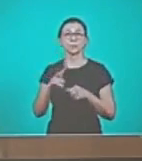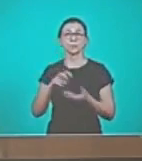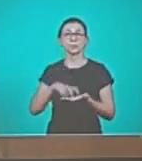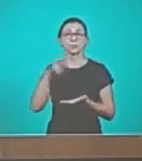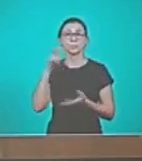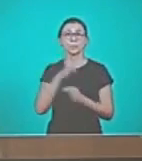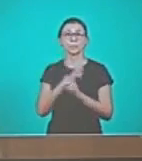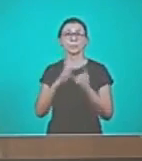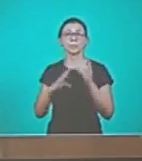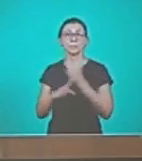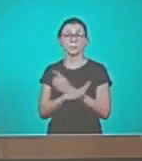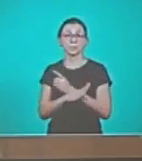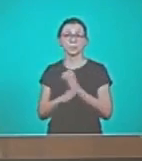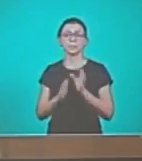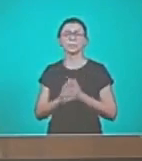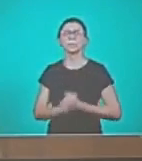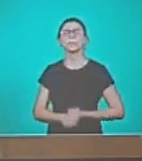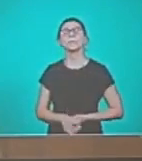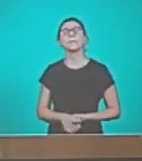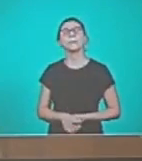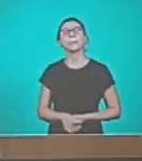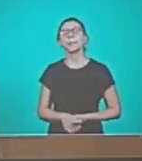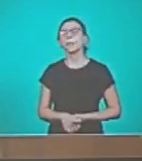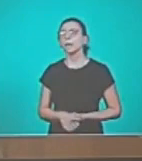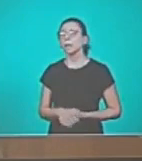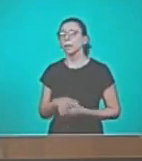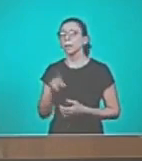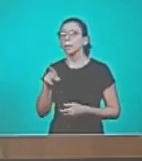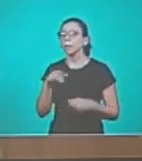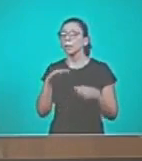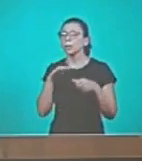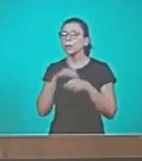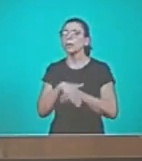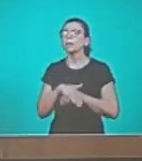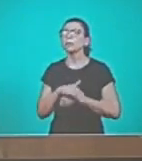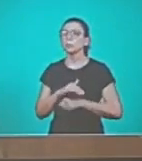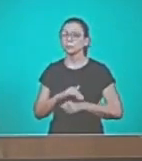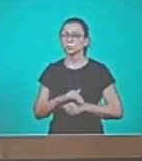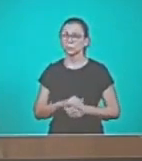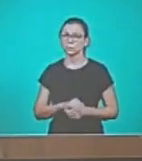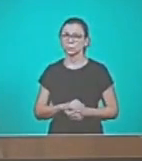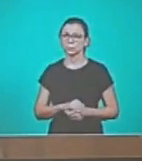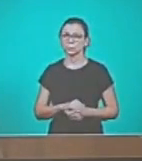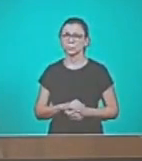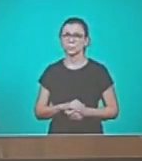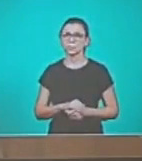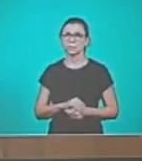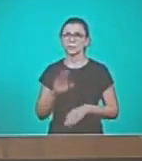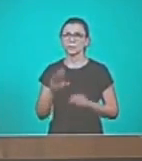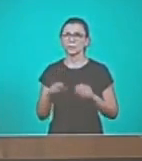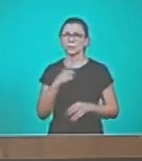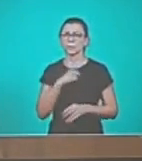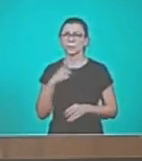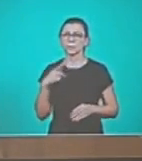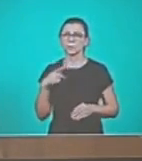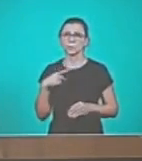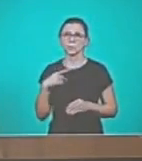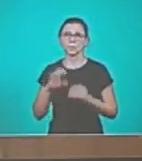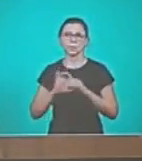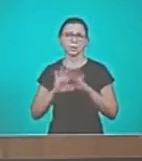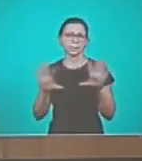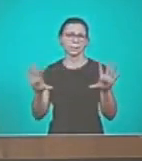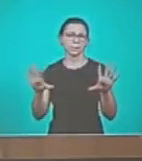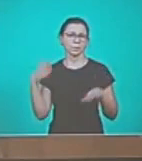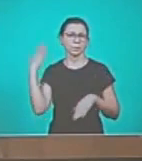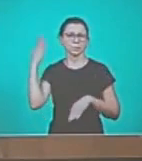Sunday school, and then they asked, hey, look, at night, how about the night service? And sometimes the pastor